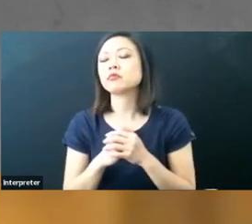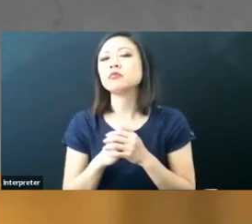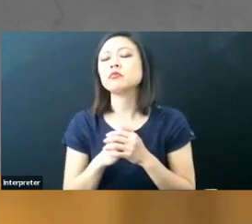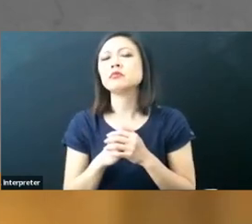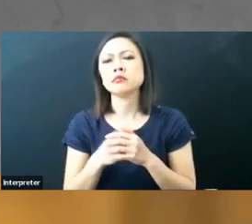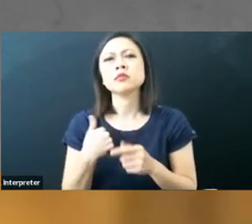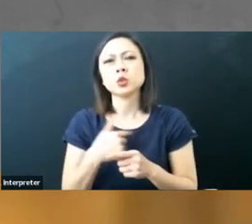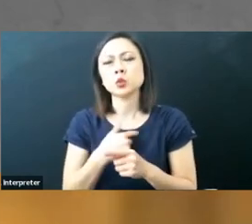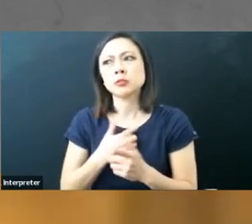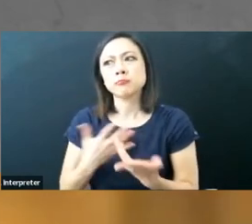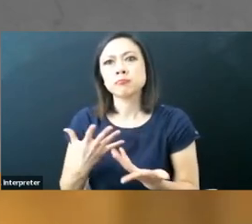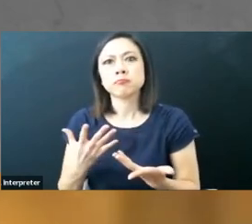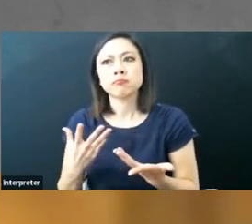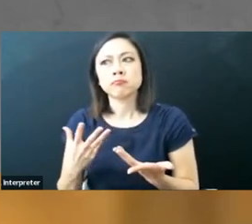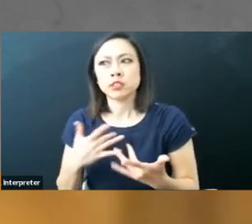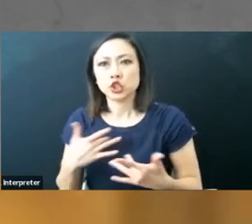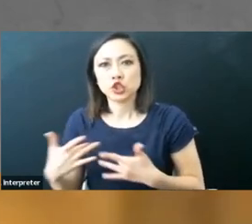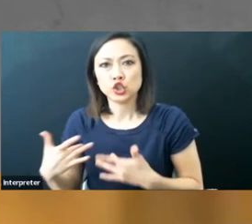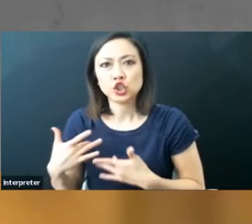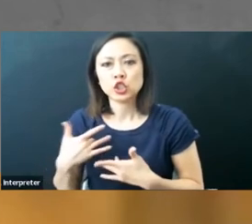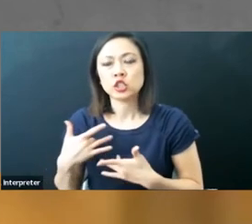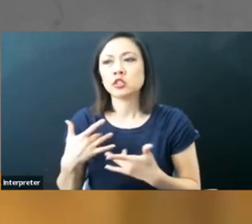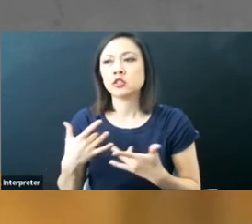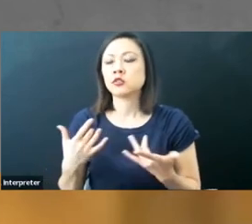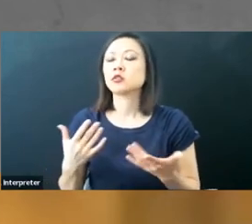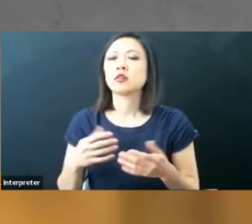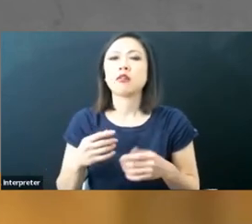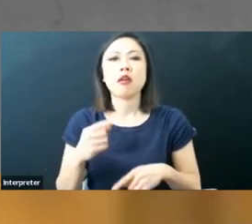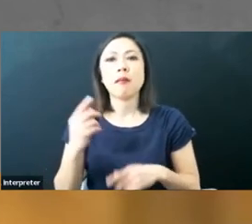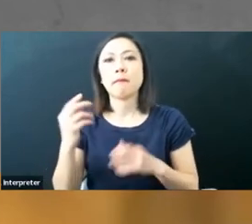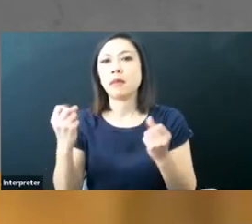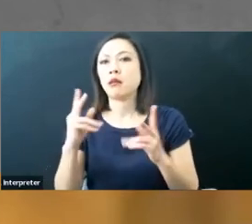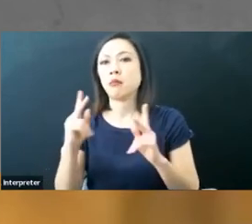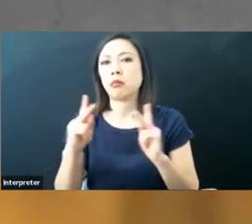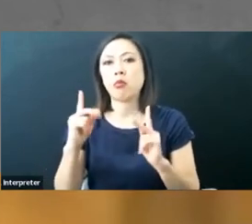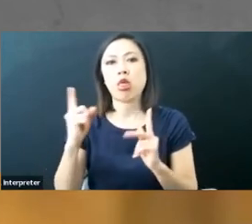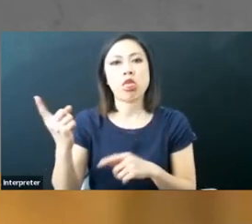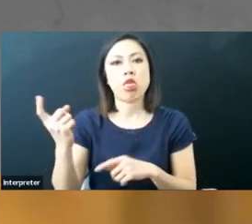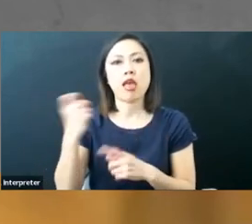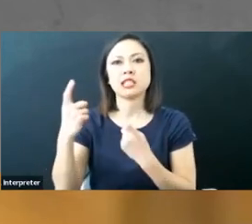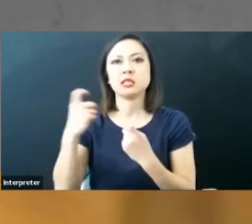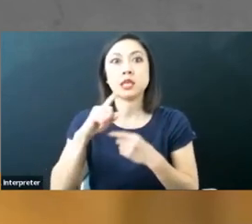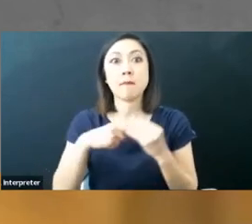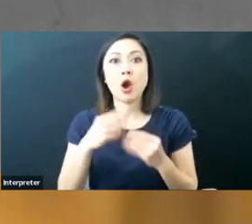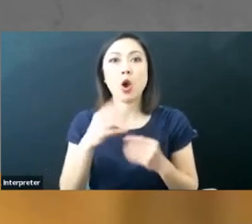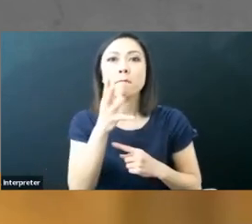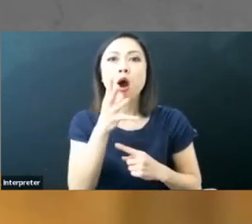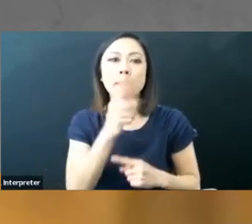of the concern. And you know, I'm often asked about the question of mom guilt.